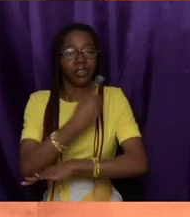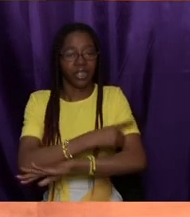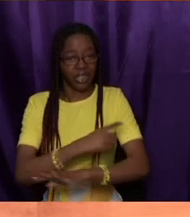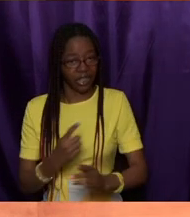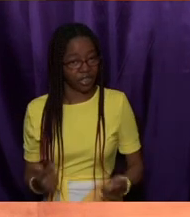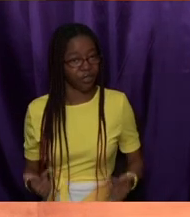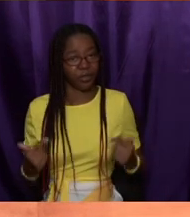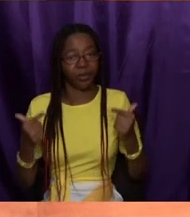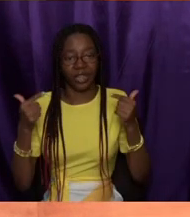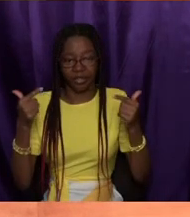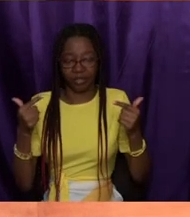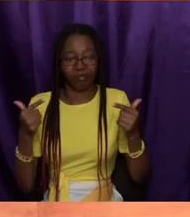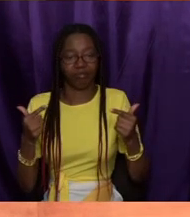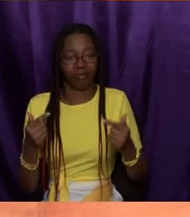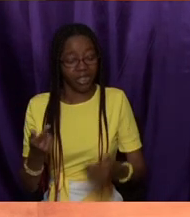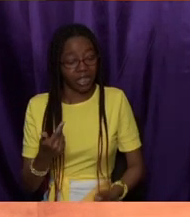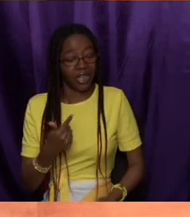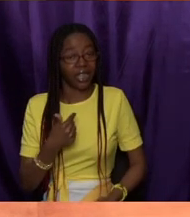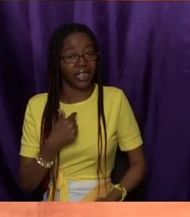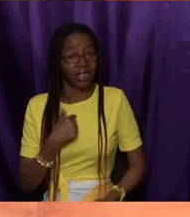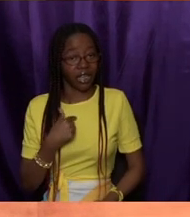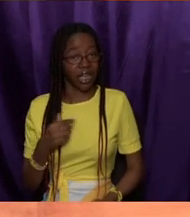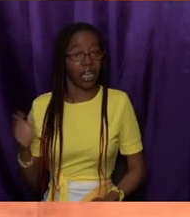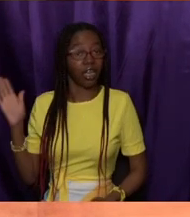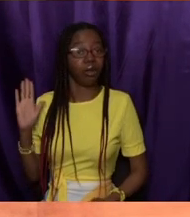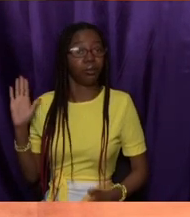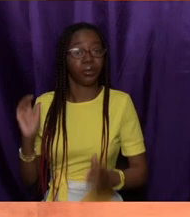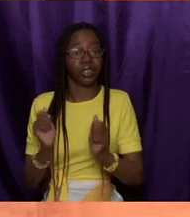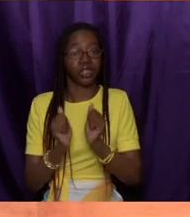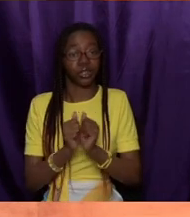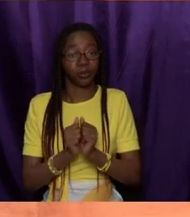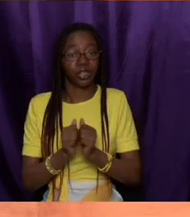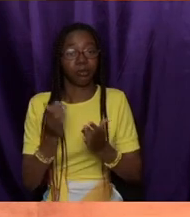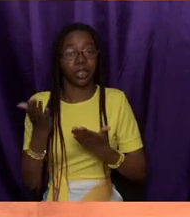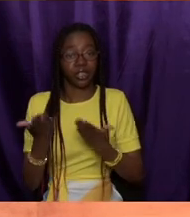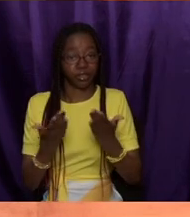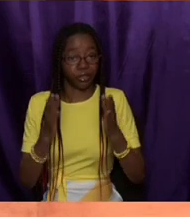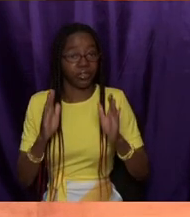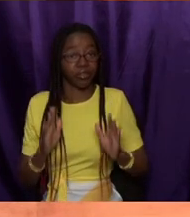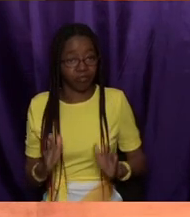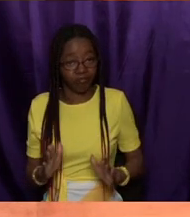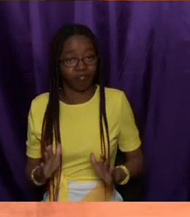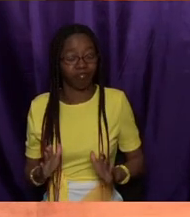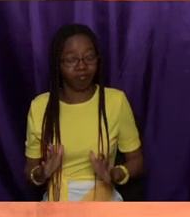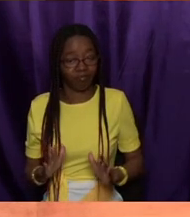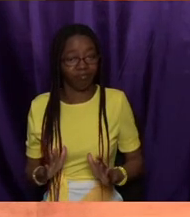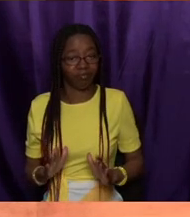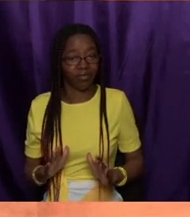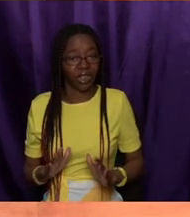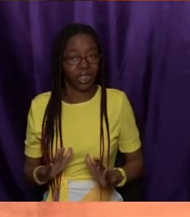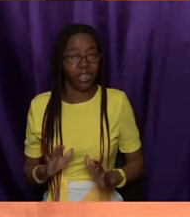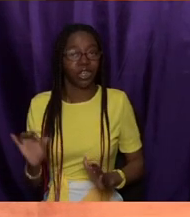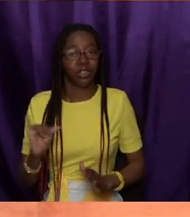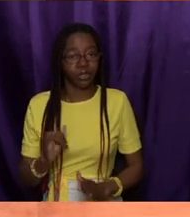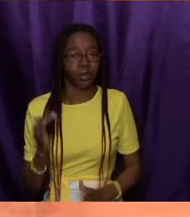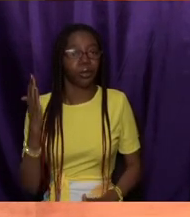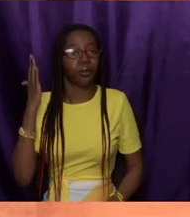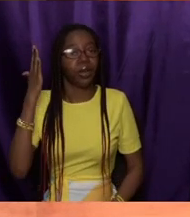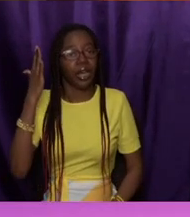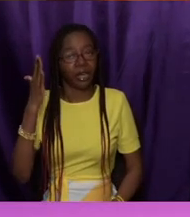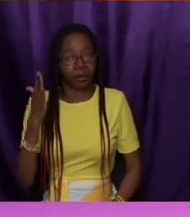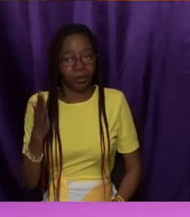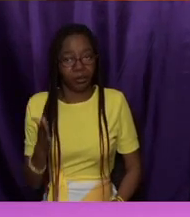life. As I was with Moses, so I will